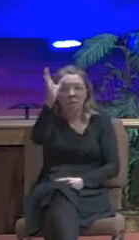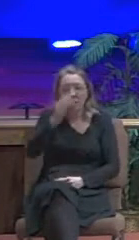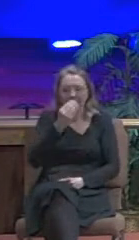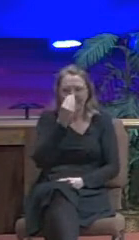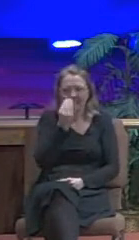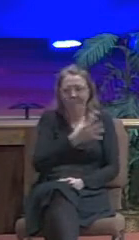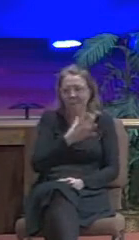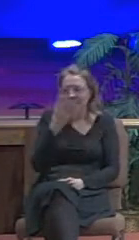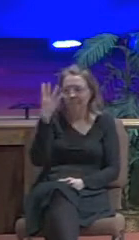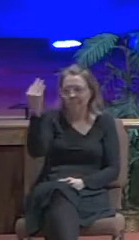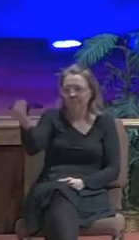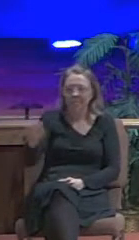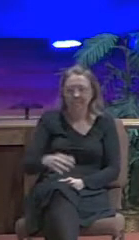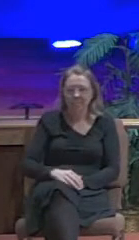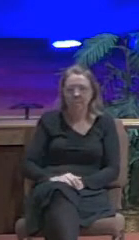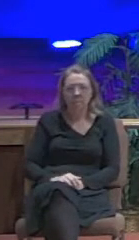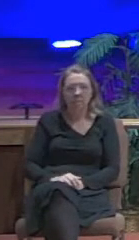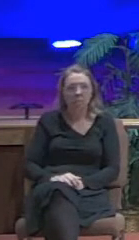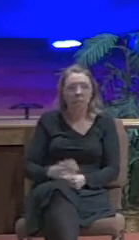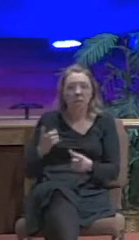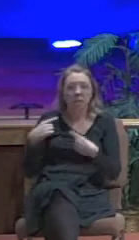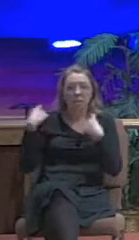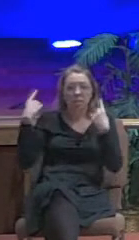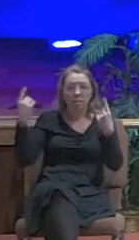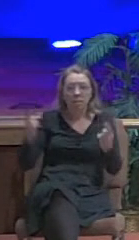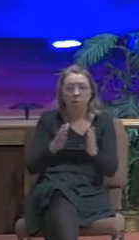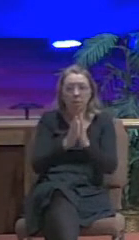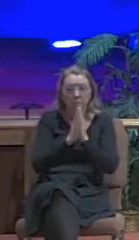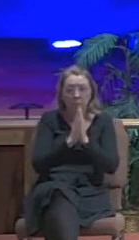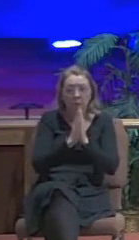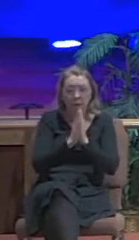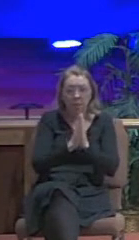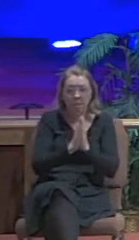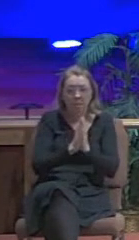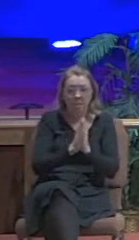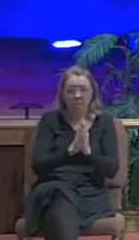And you've been praying for them ever since, and your heart has been crushed.